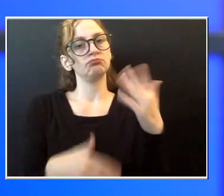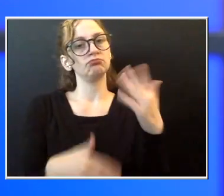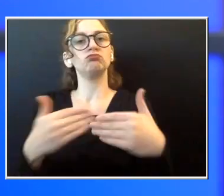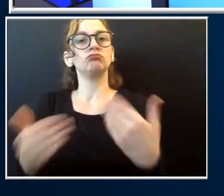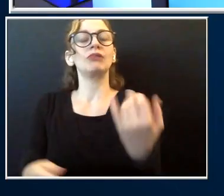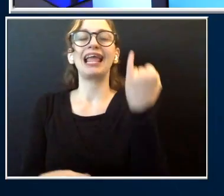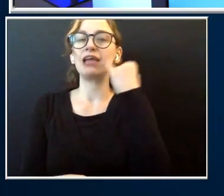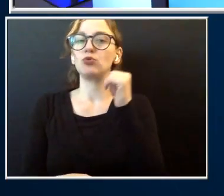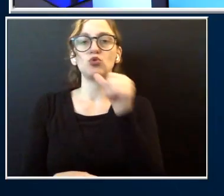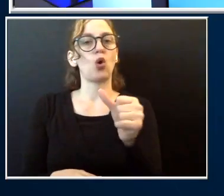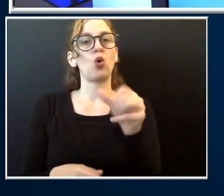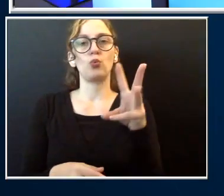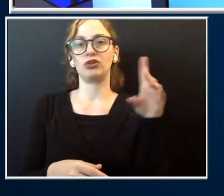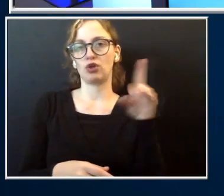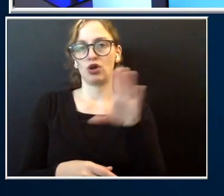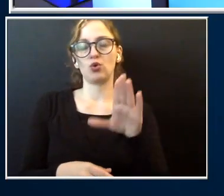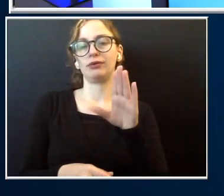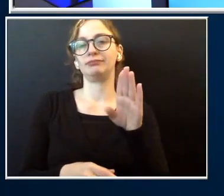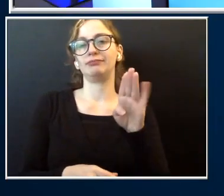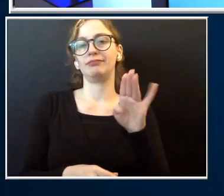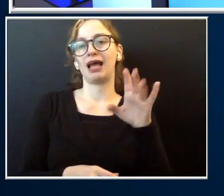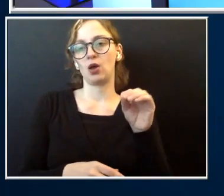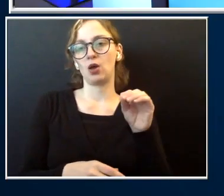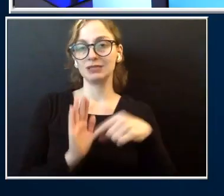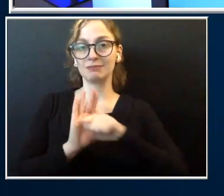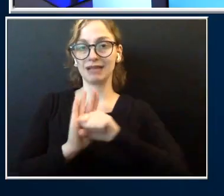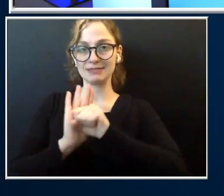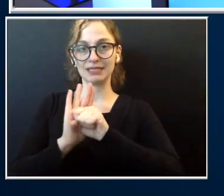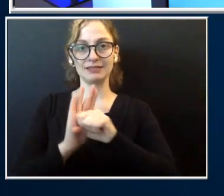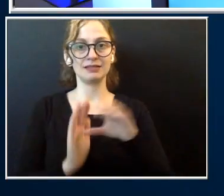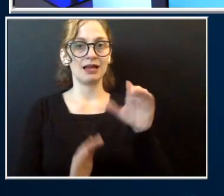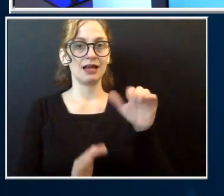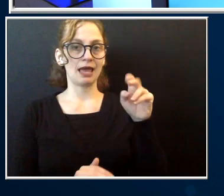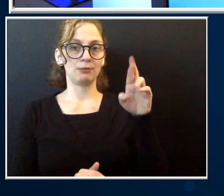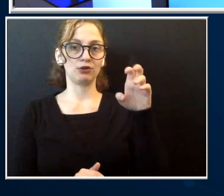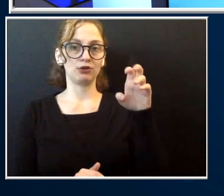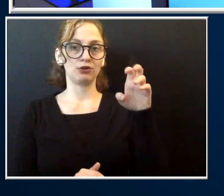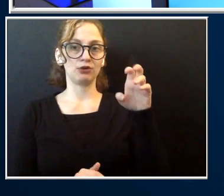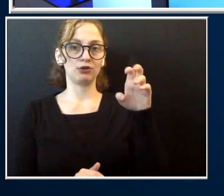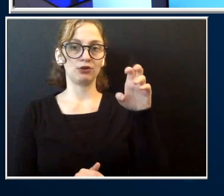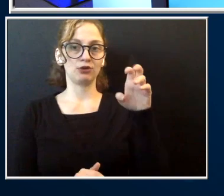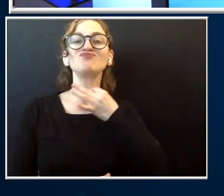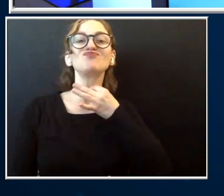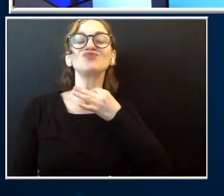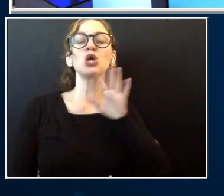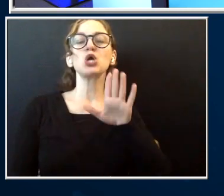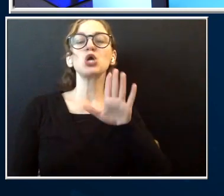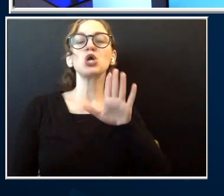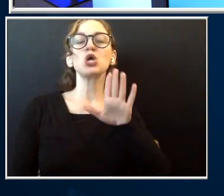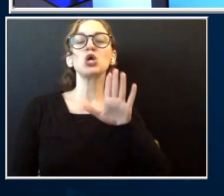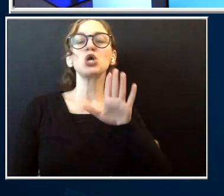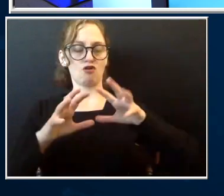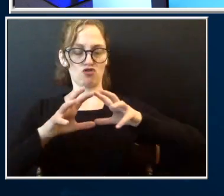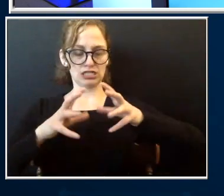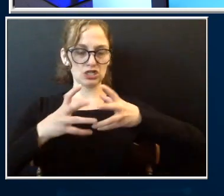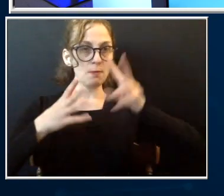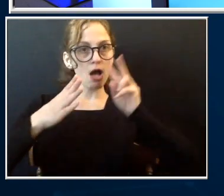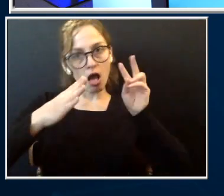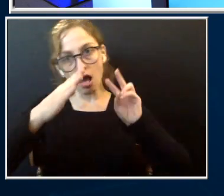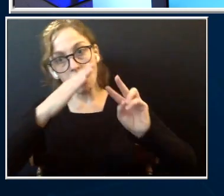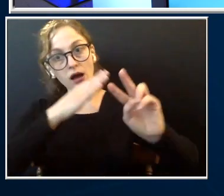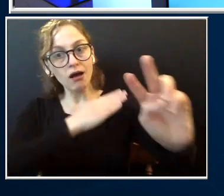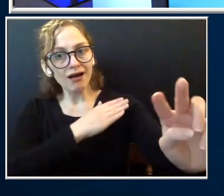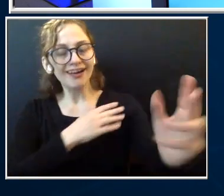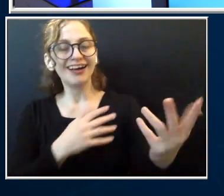biospecimens. Cameron wants you to look into your crystal ball. How long do you think it's going to take to sign up 1 million